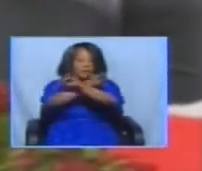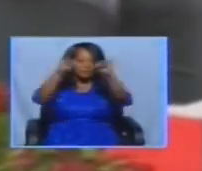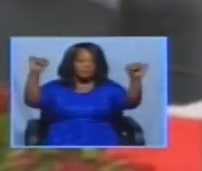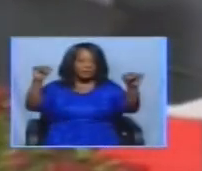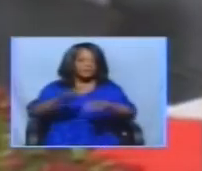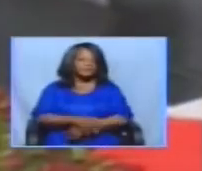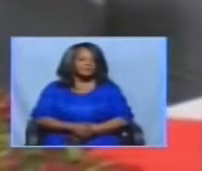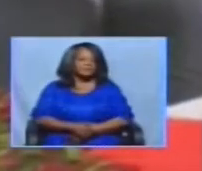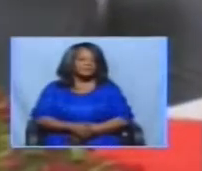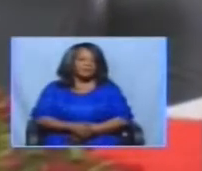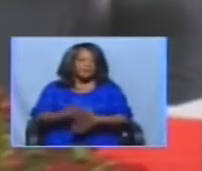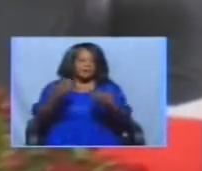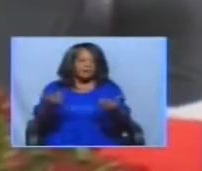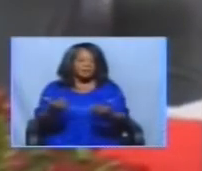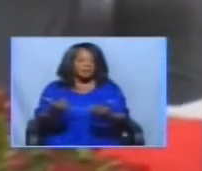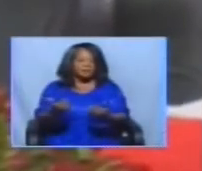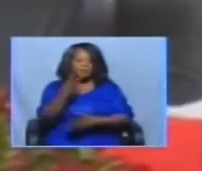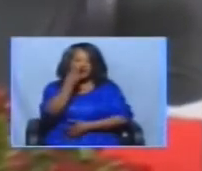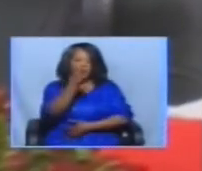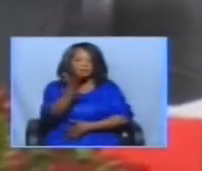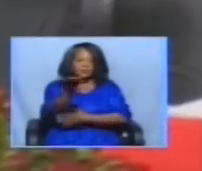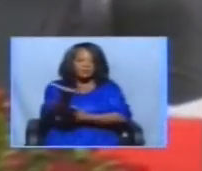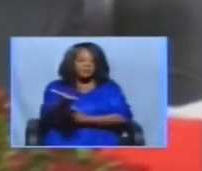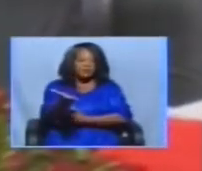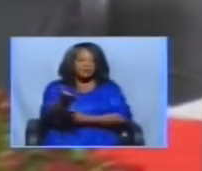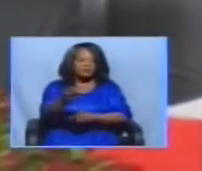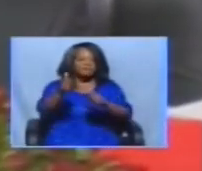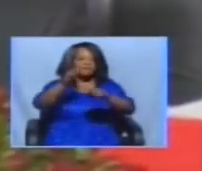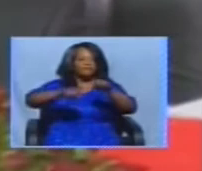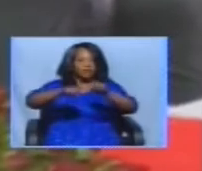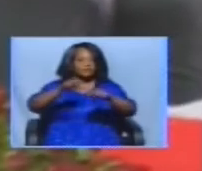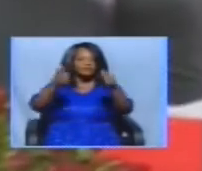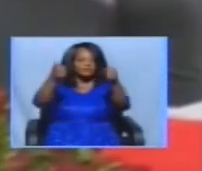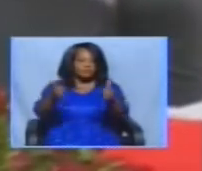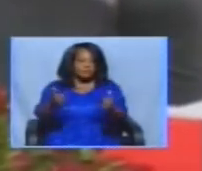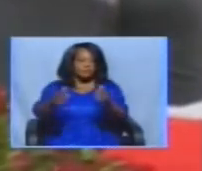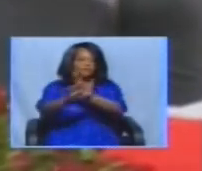we consider you a very good friend of Zambia.